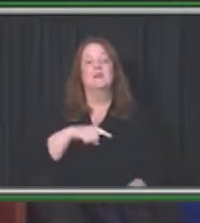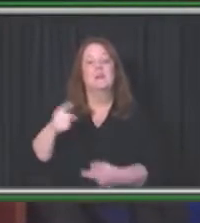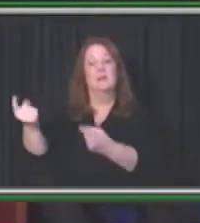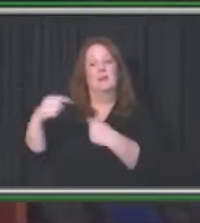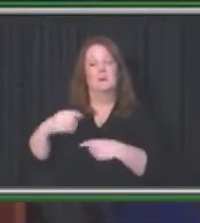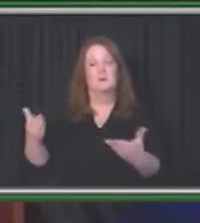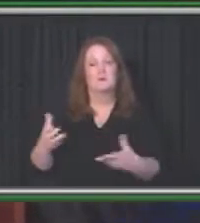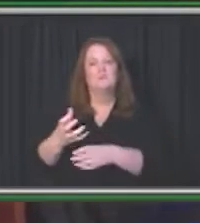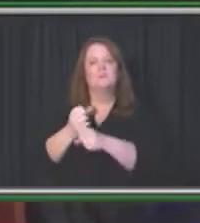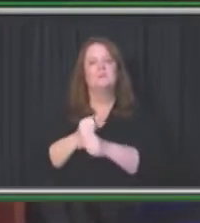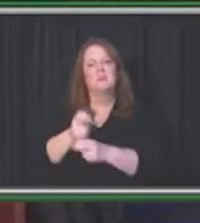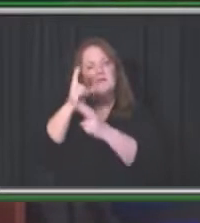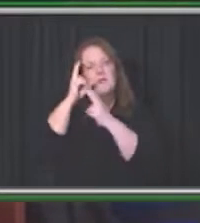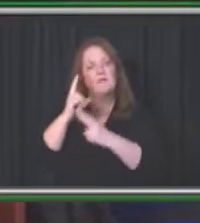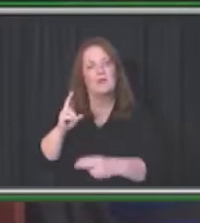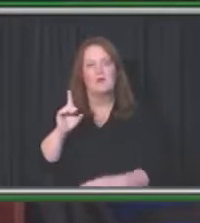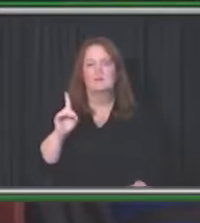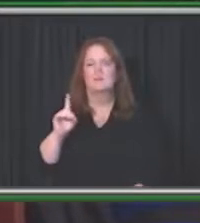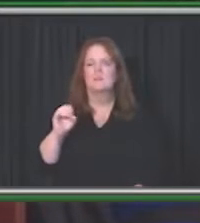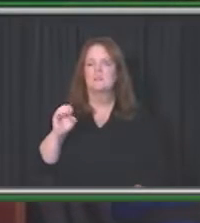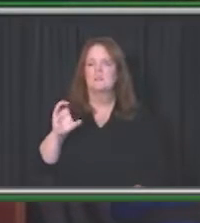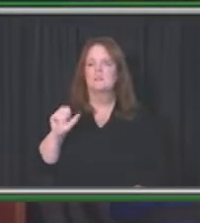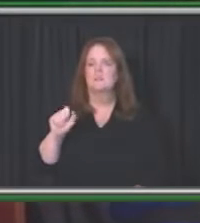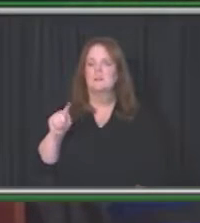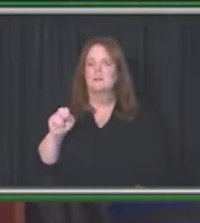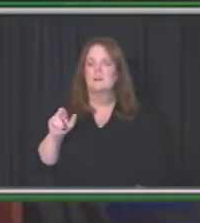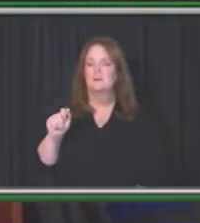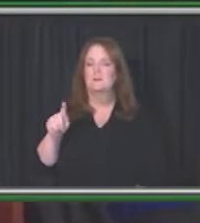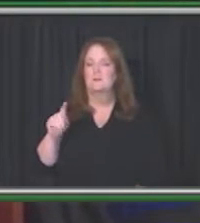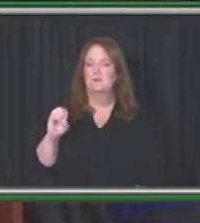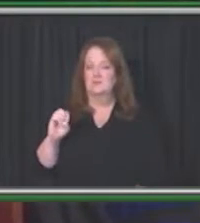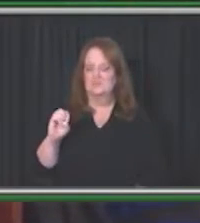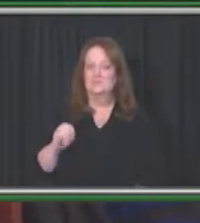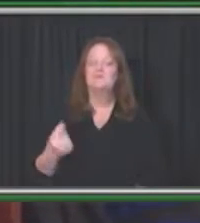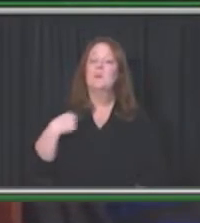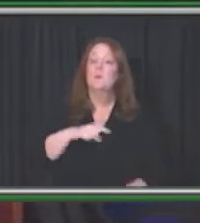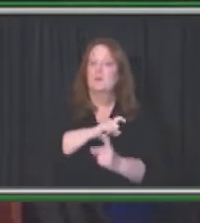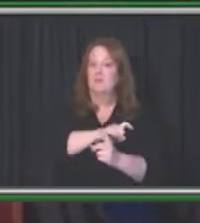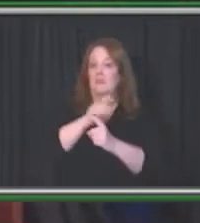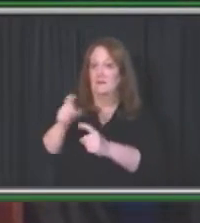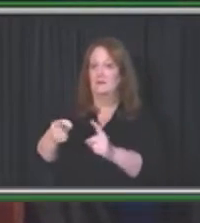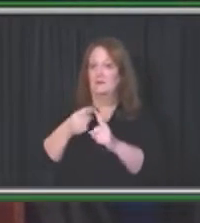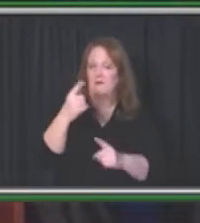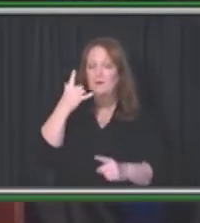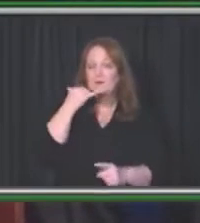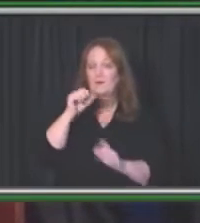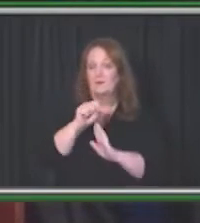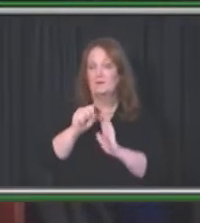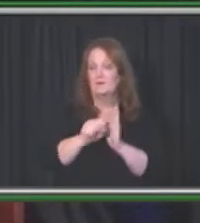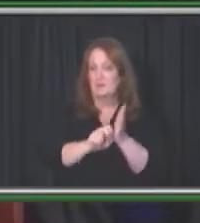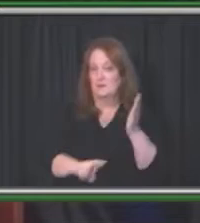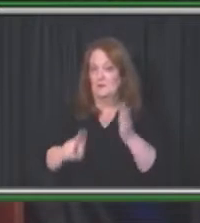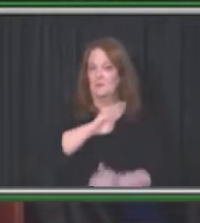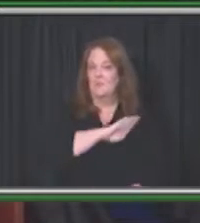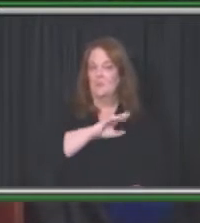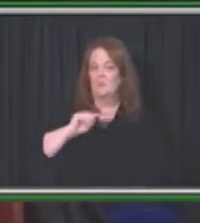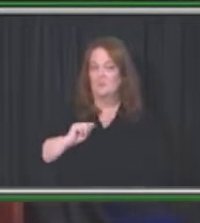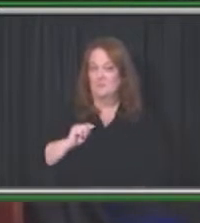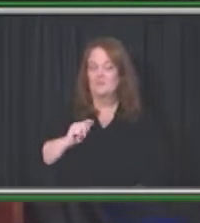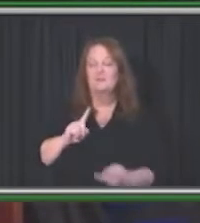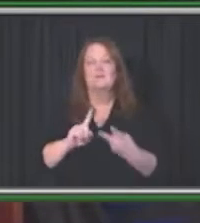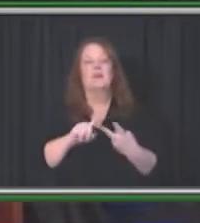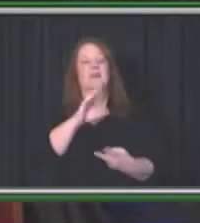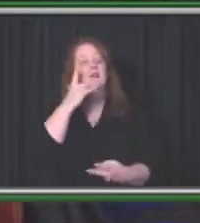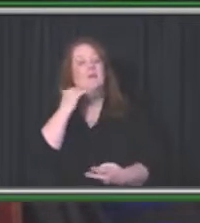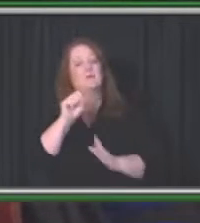letters. Honorary doctorates are awarded on behalf of the California State University Board of Trustees and